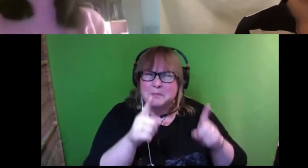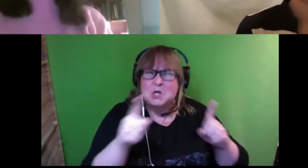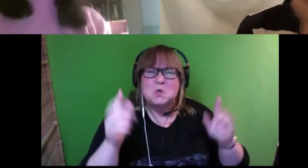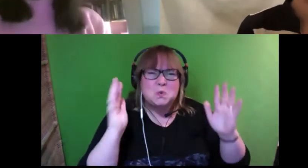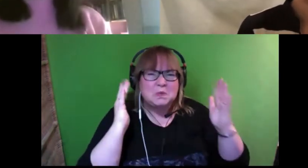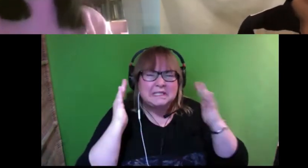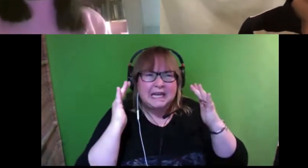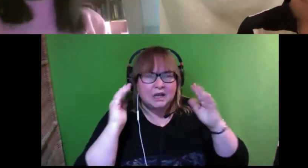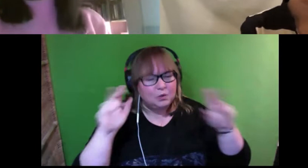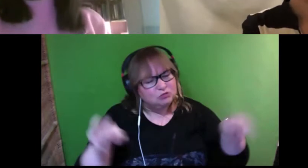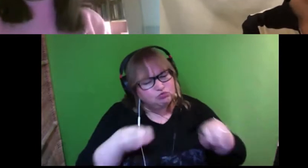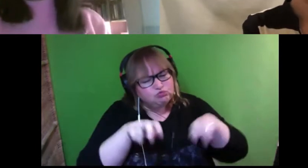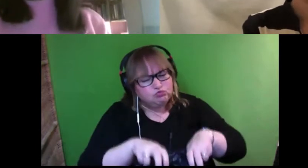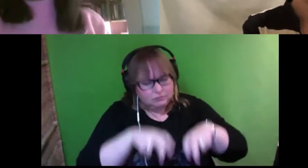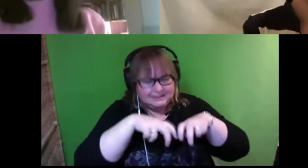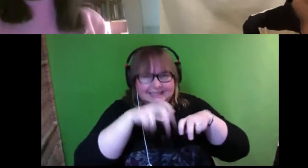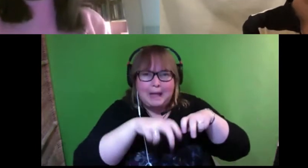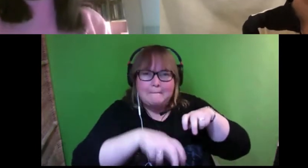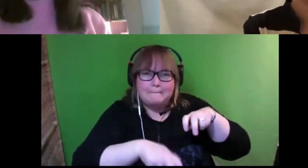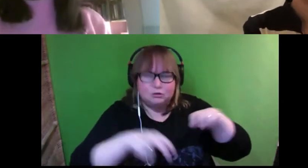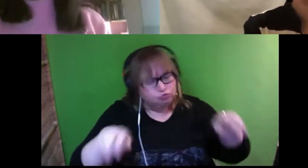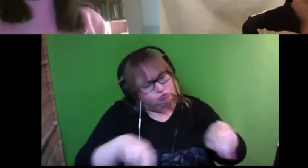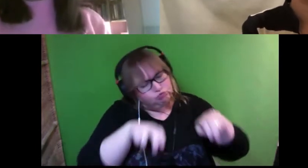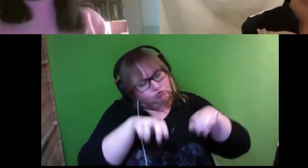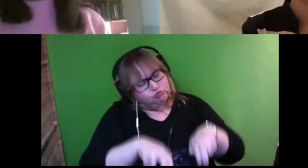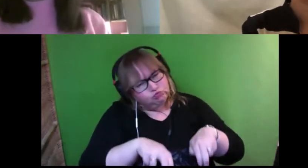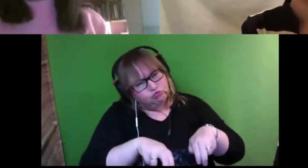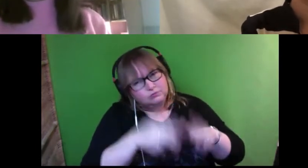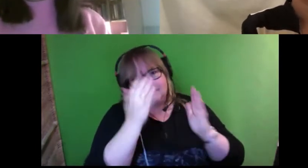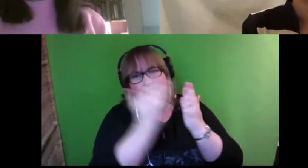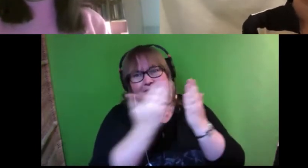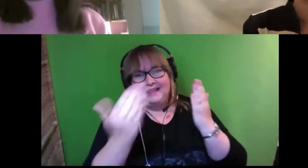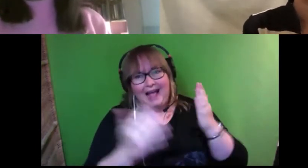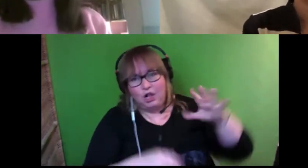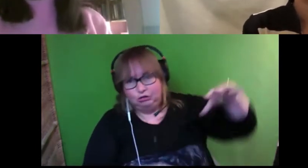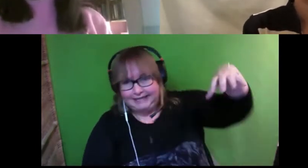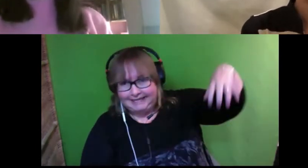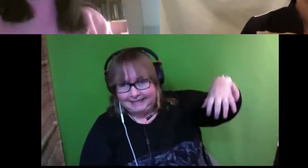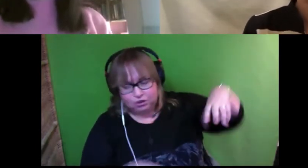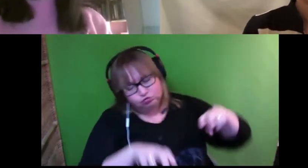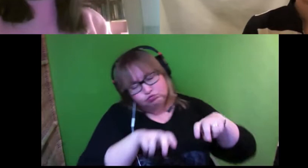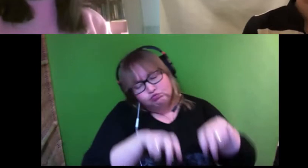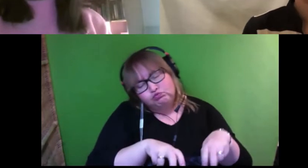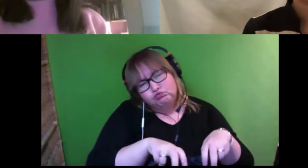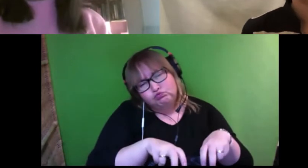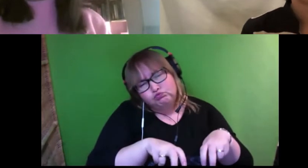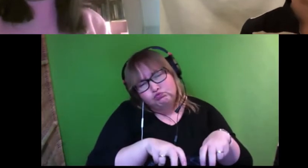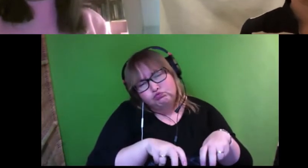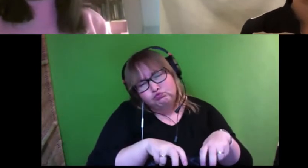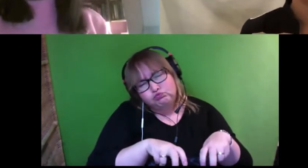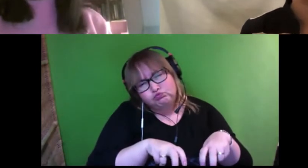the steps outside of the gallery itself. And I feel like even that type